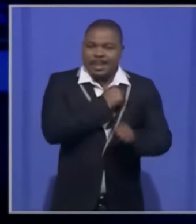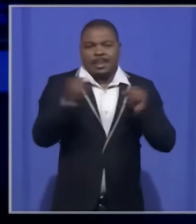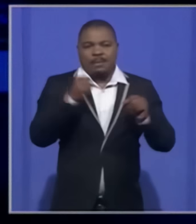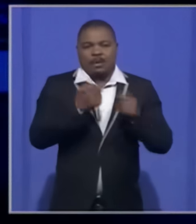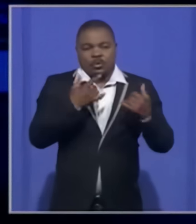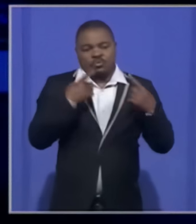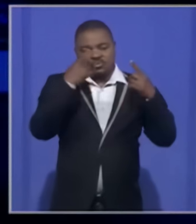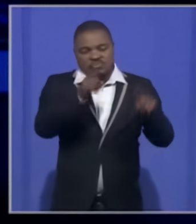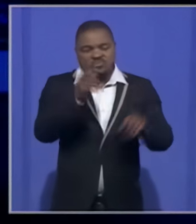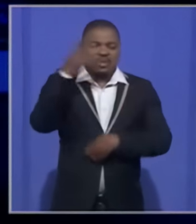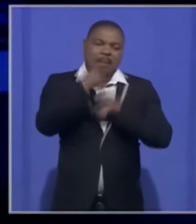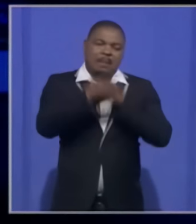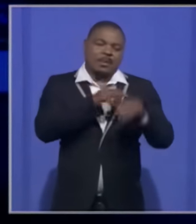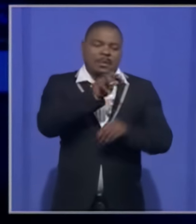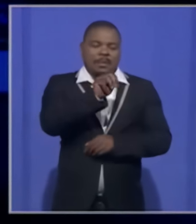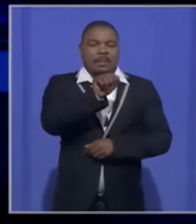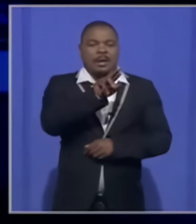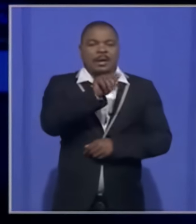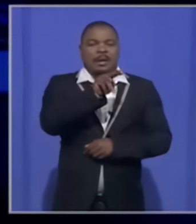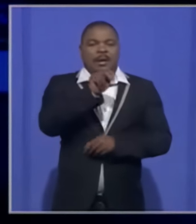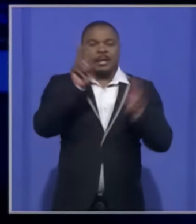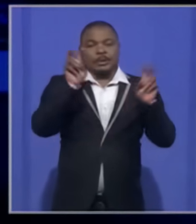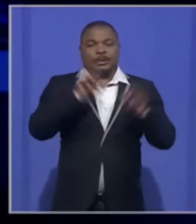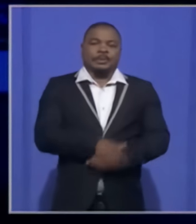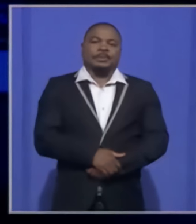tsa marikana.